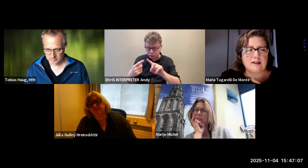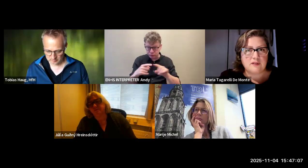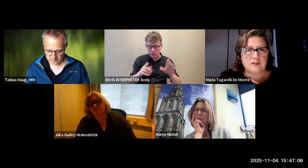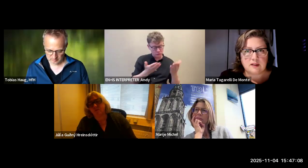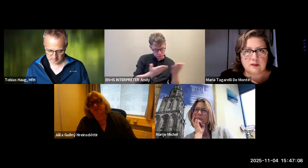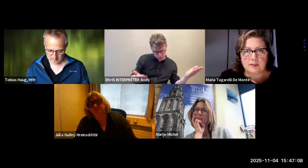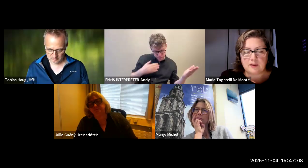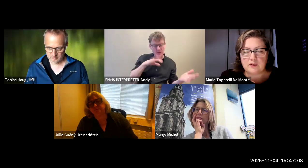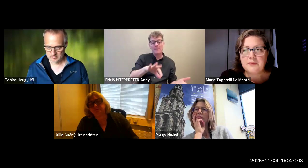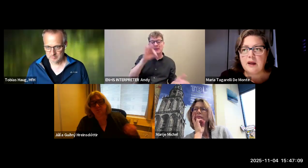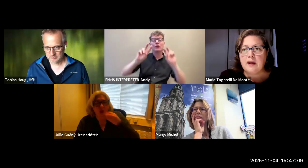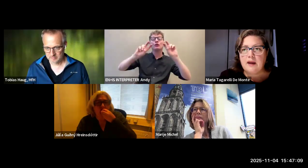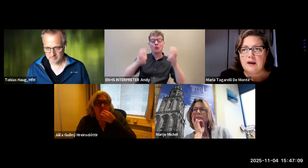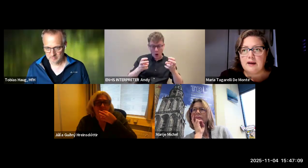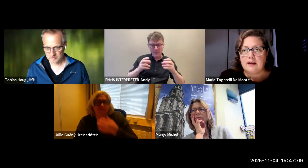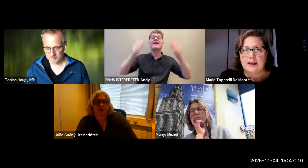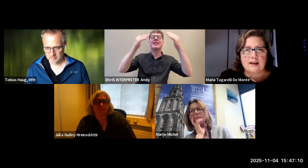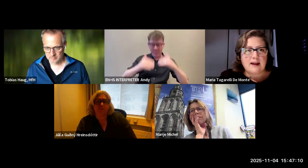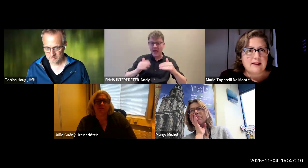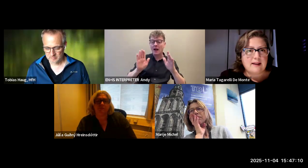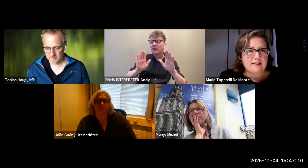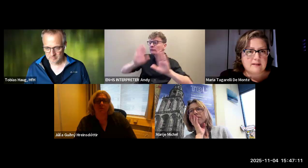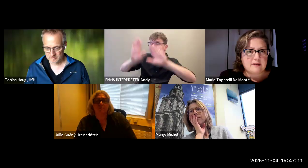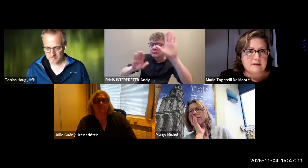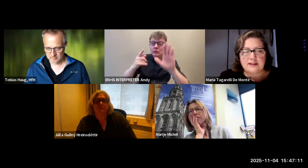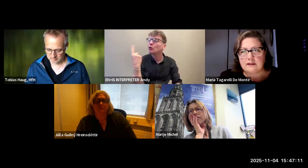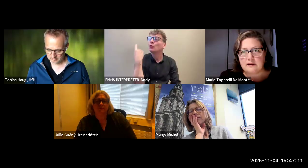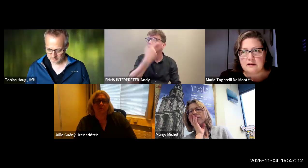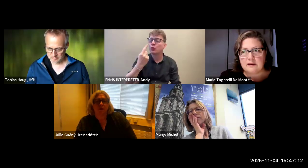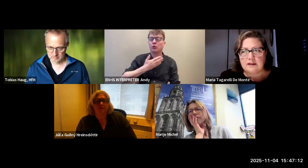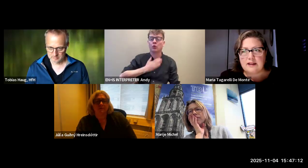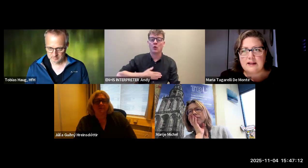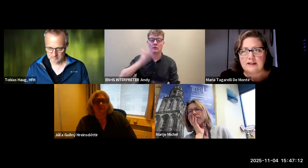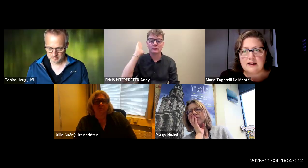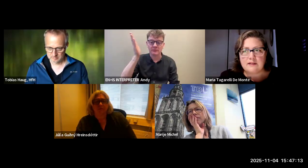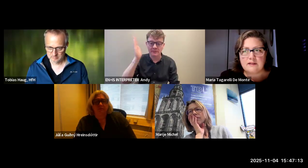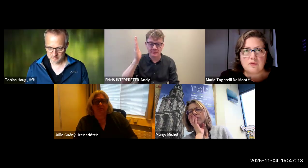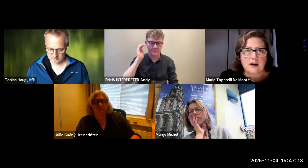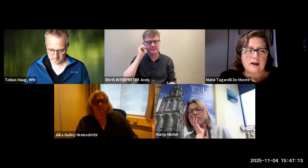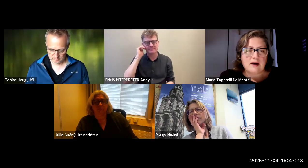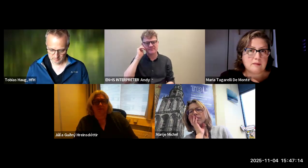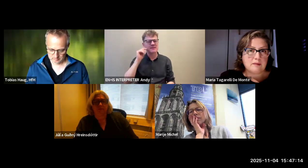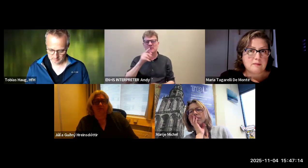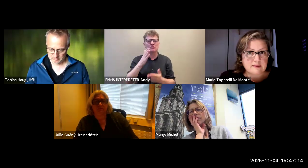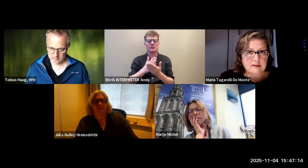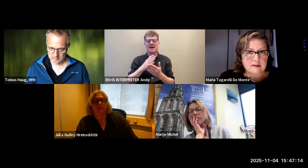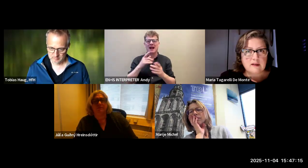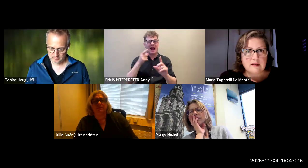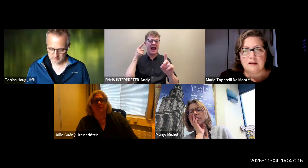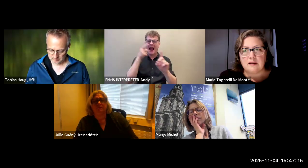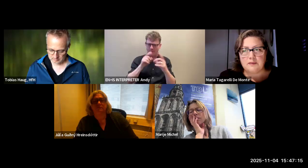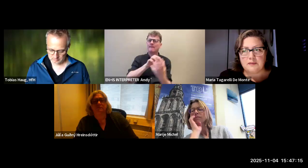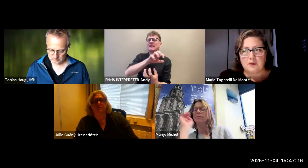out at the end of the webinar. Again, as Tobias said, the idea is to have a